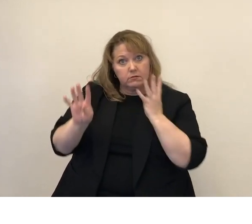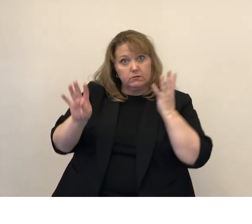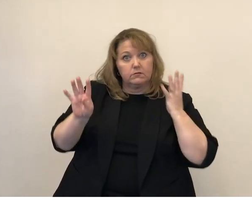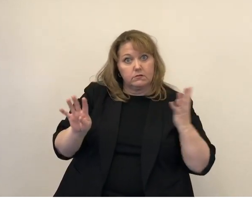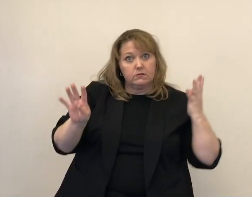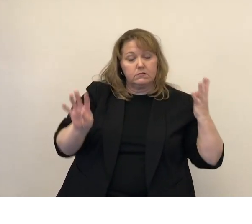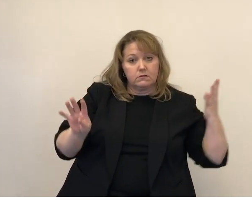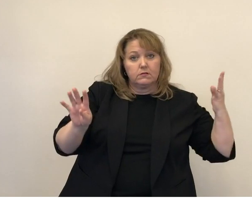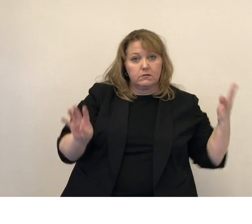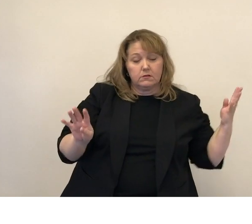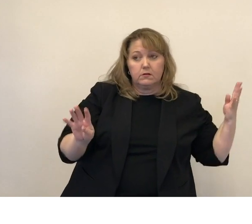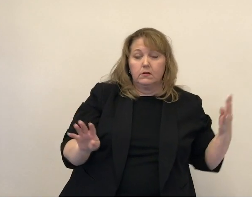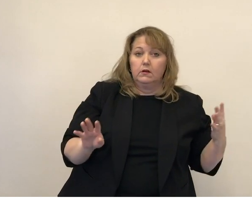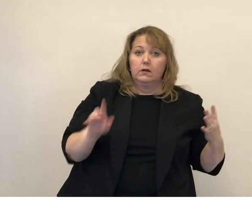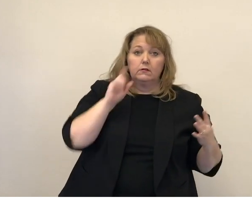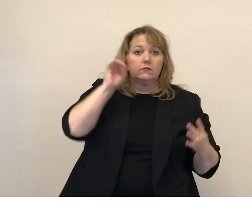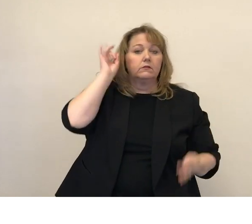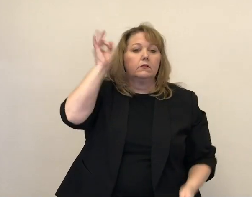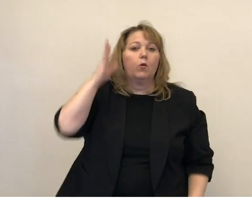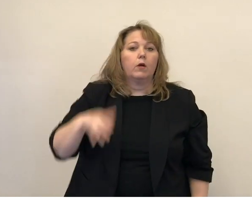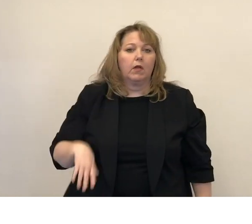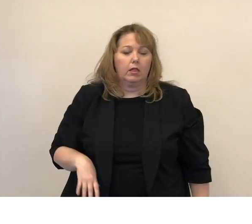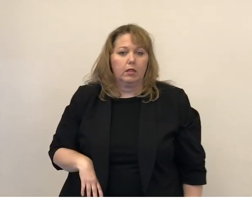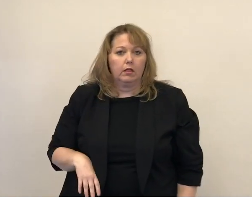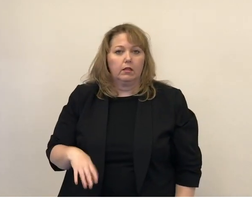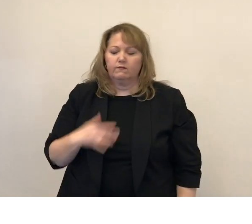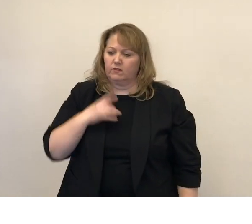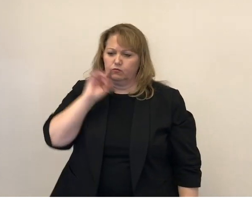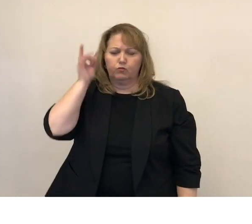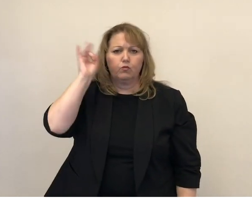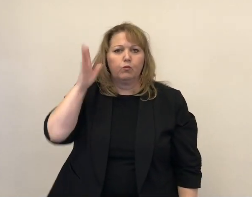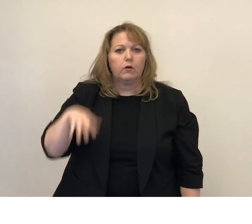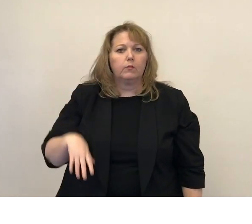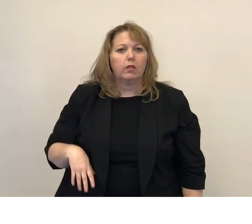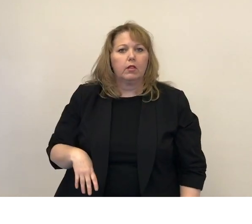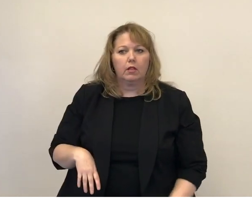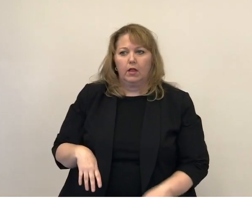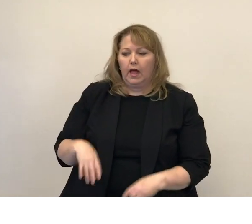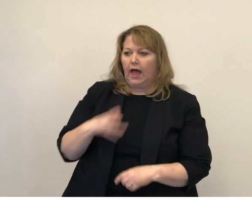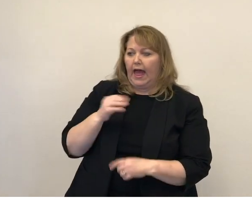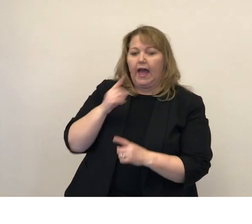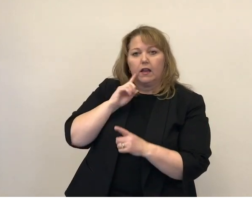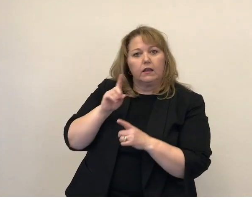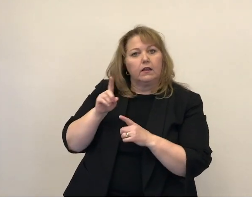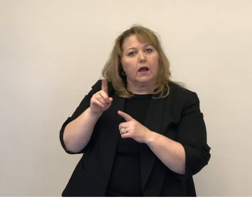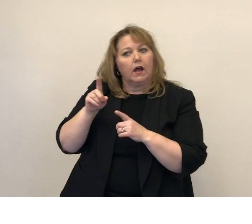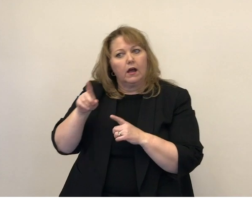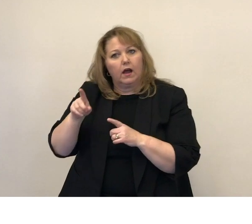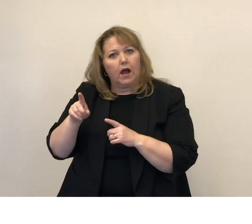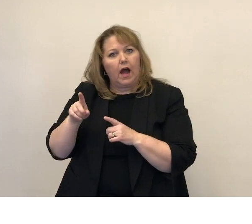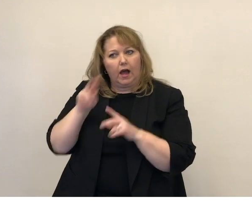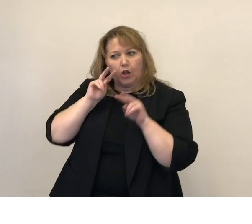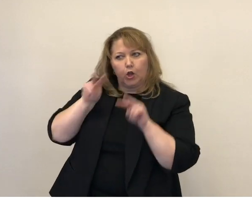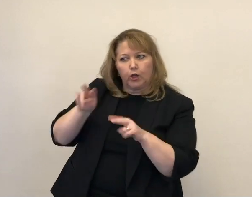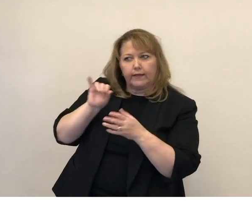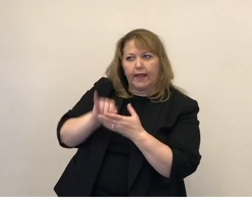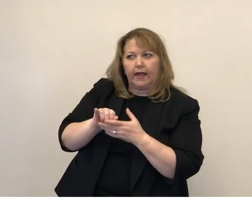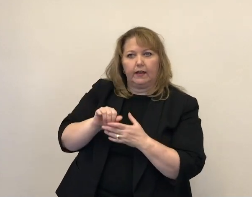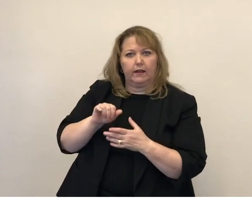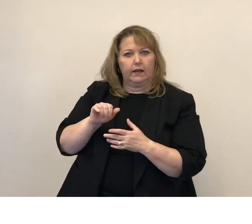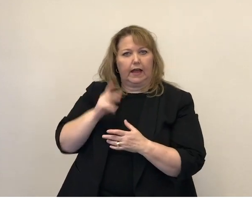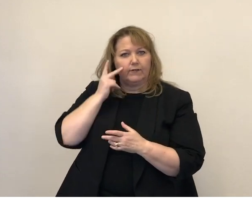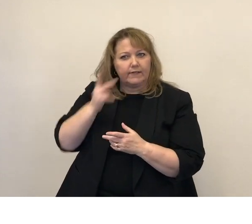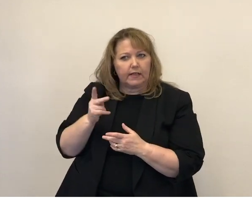in on this in consultation with the various registrars in the 17 counties, and we'll have to wait and see, but I have not weighed in